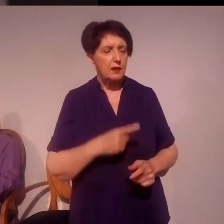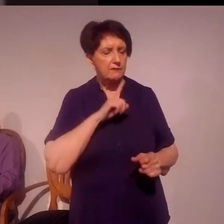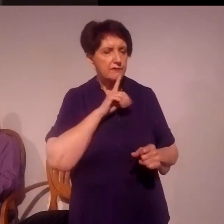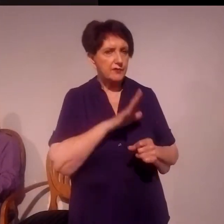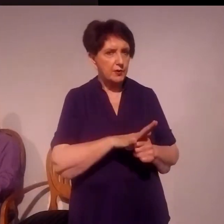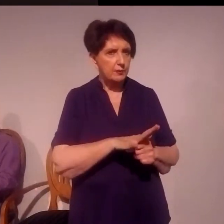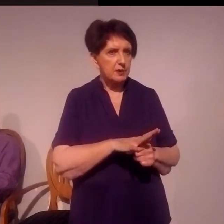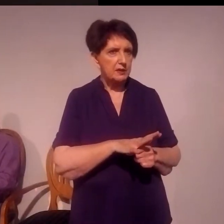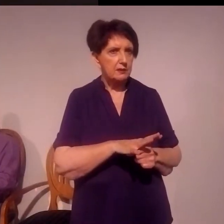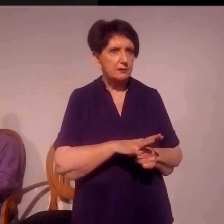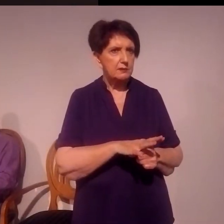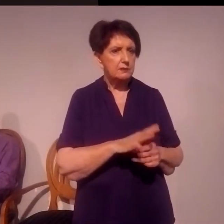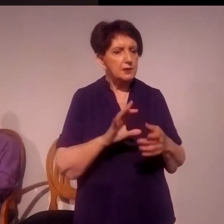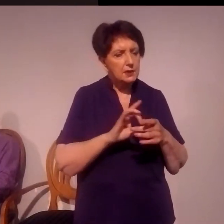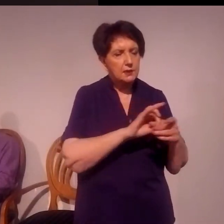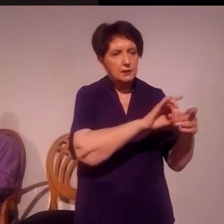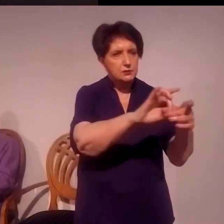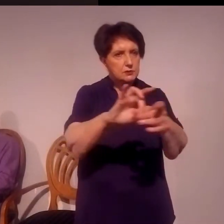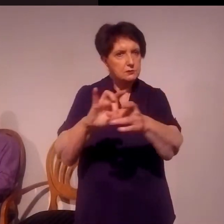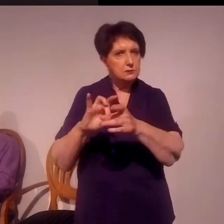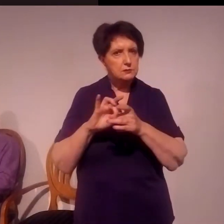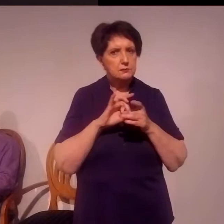affirming this oneness,